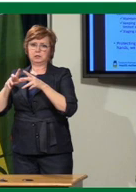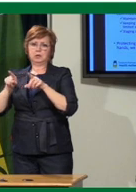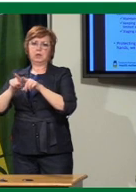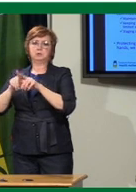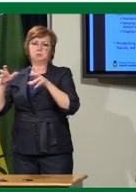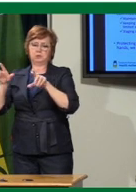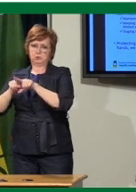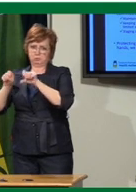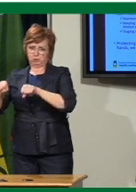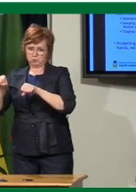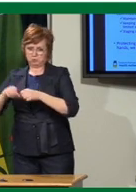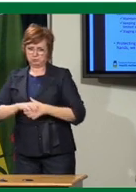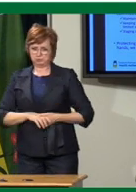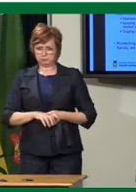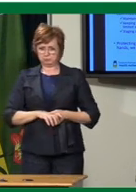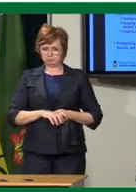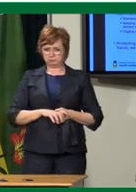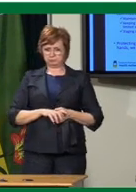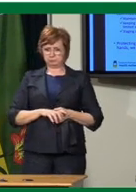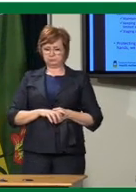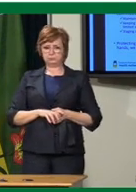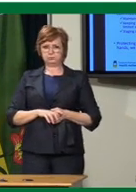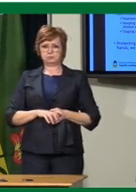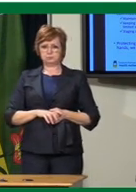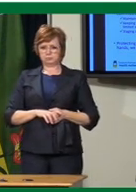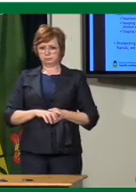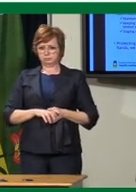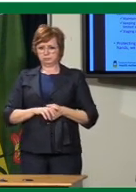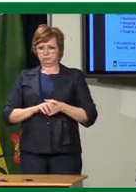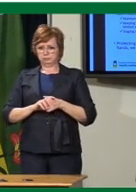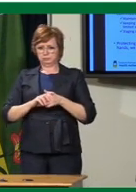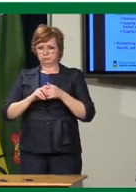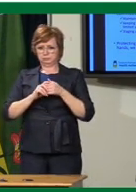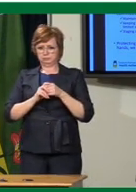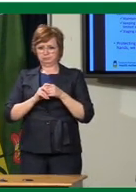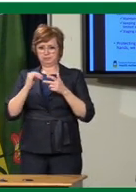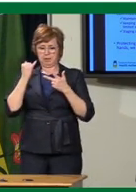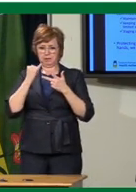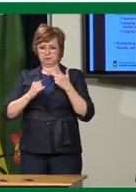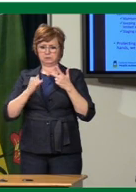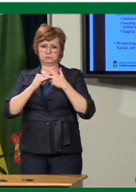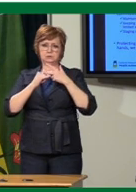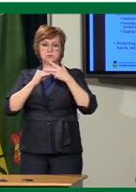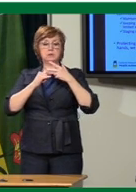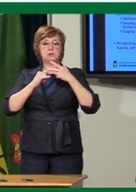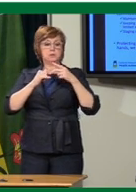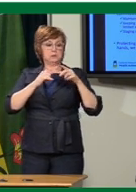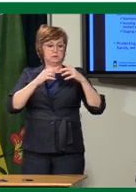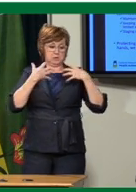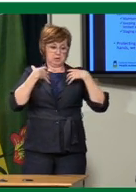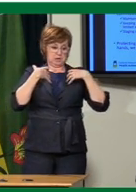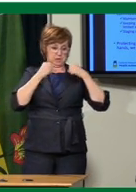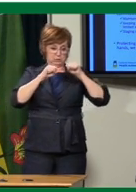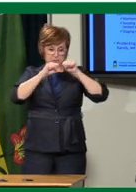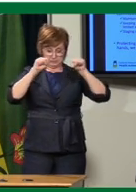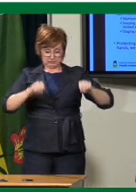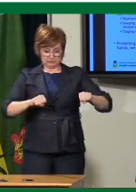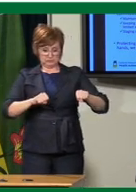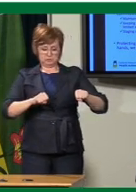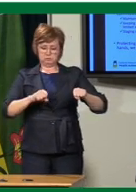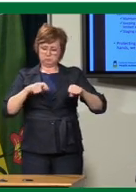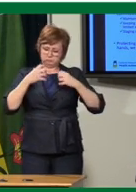our slowdowns in order to meet demand. At the end of the day, we know that protecting the healthcare system is ultimately in the